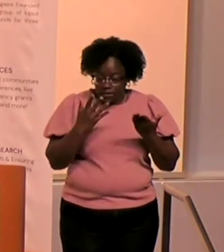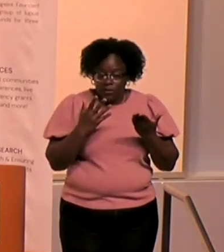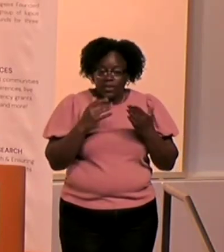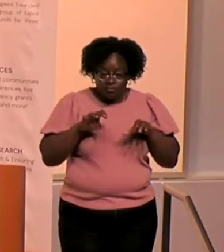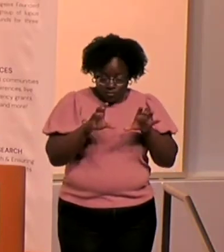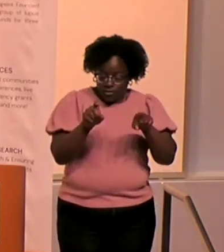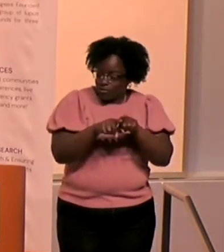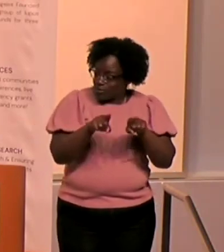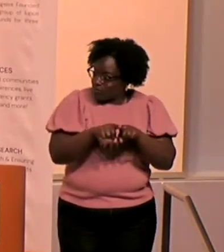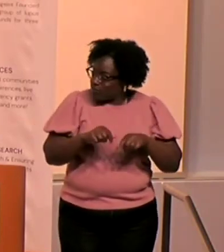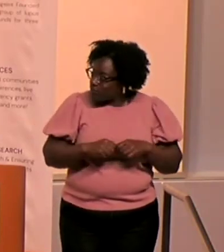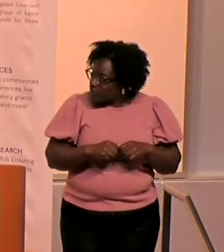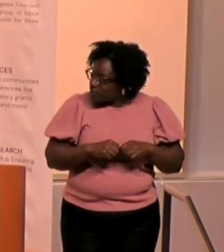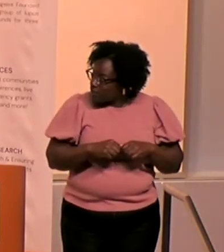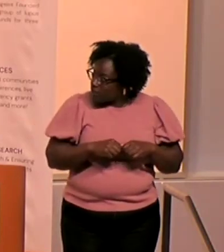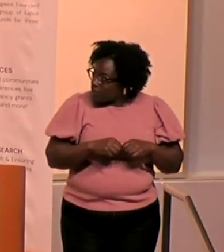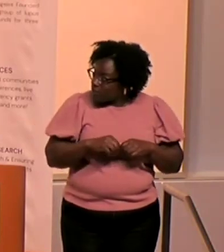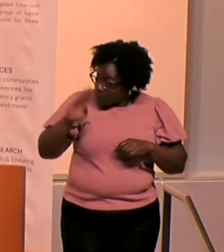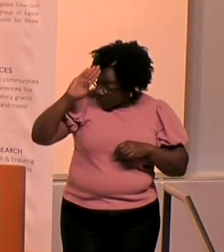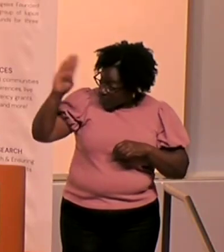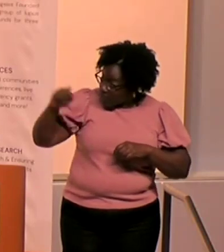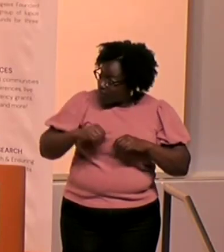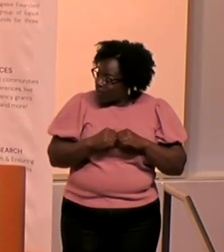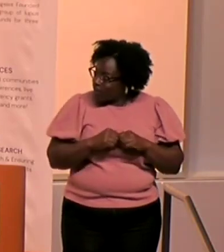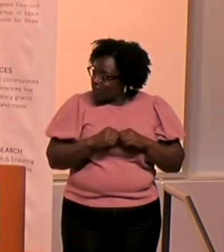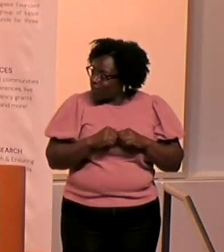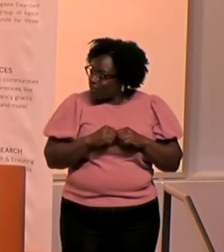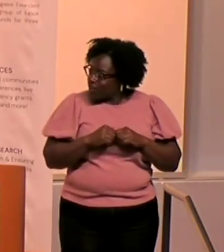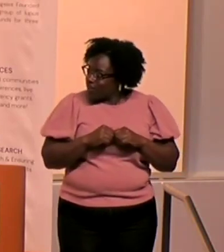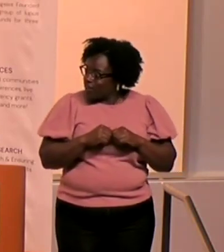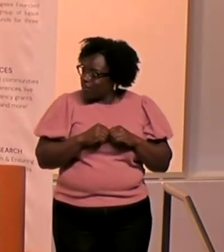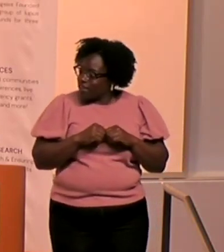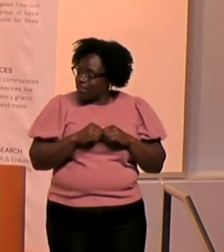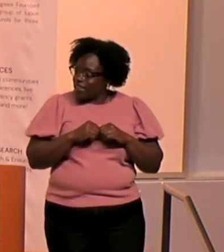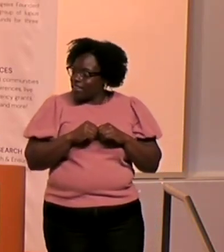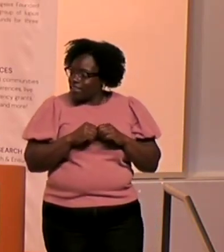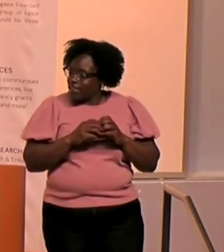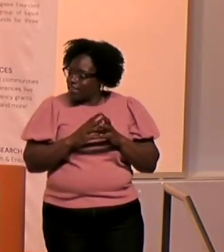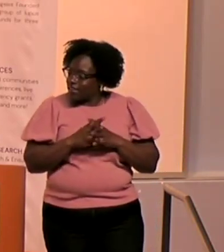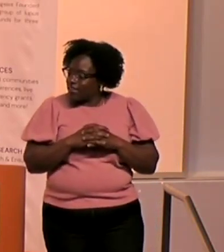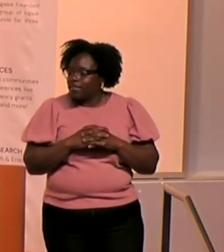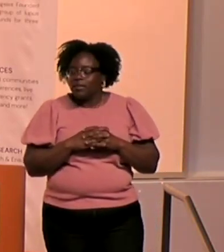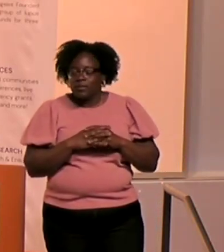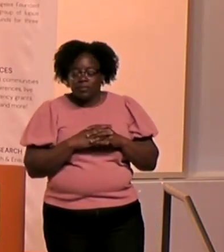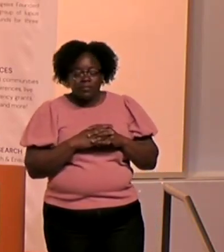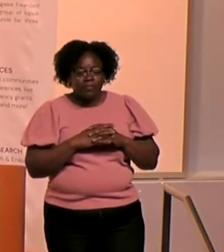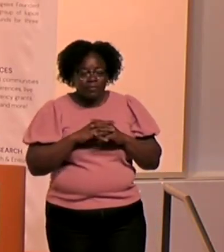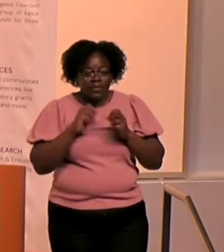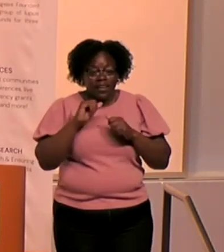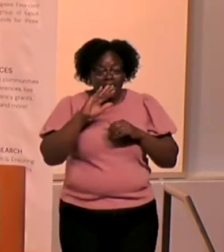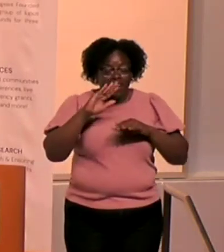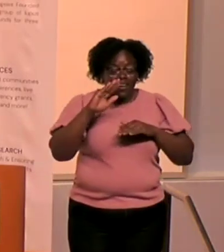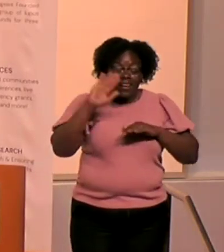too. You want to say hello and introduce ourselves? Hi. Hello. Hi,